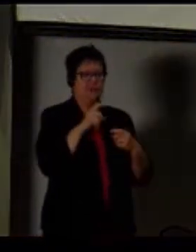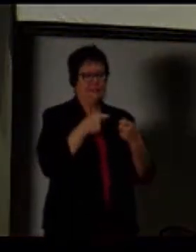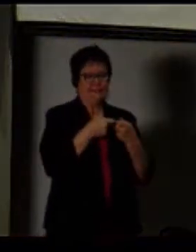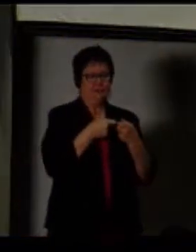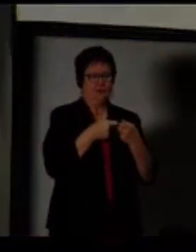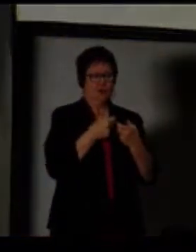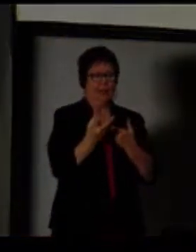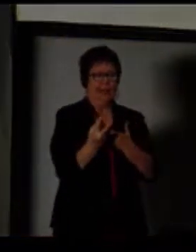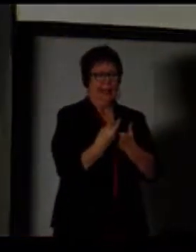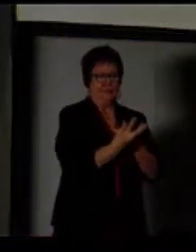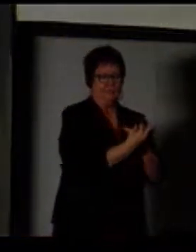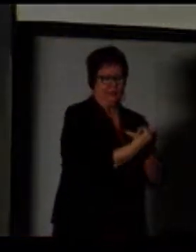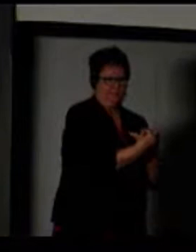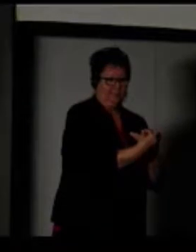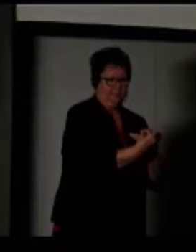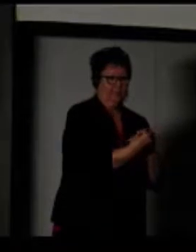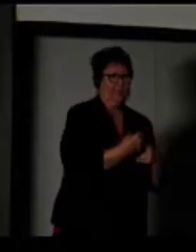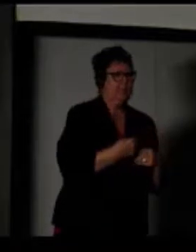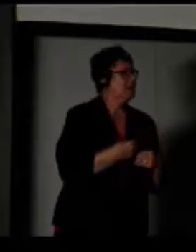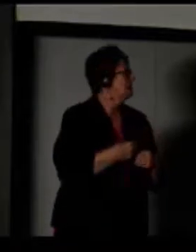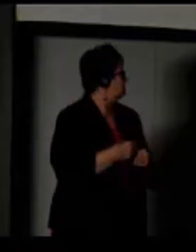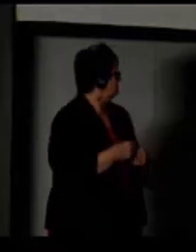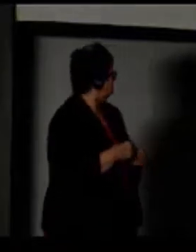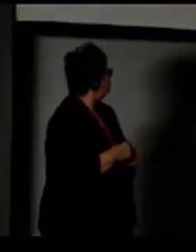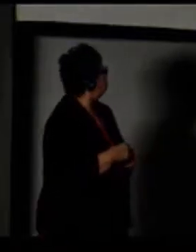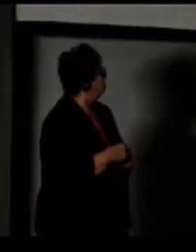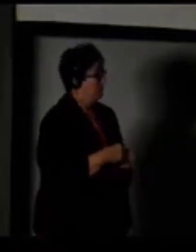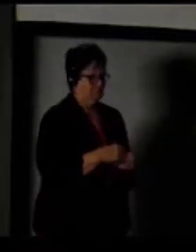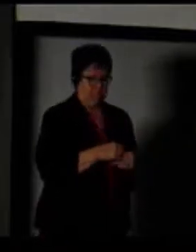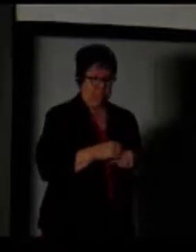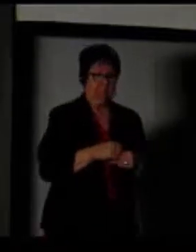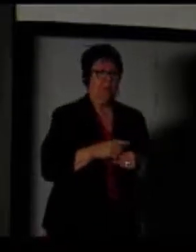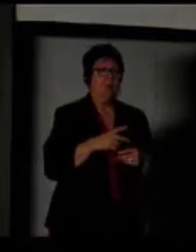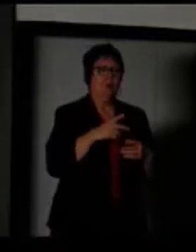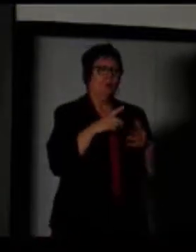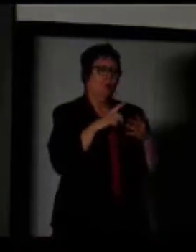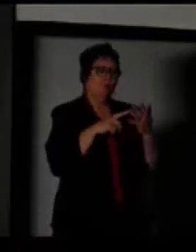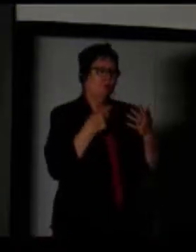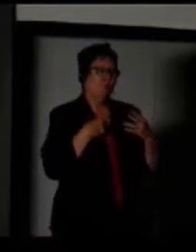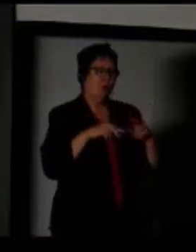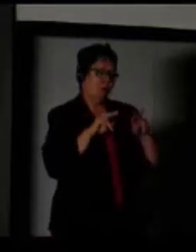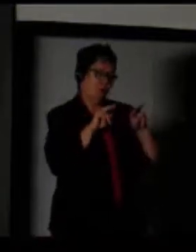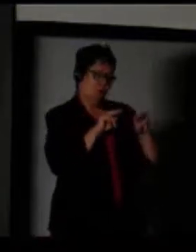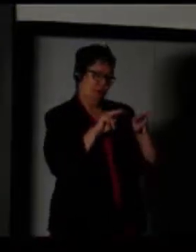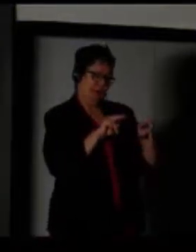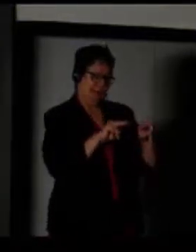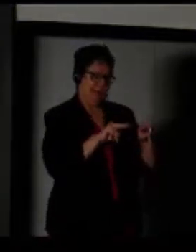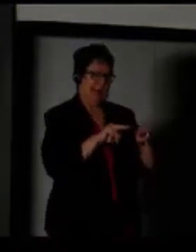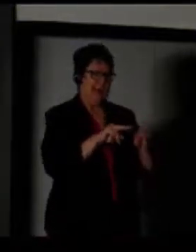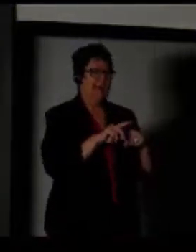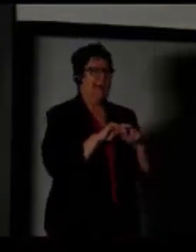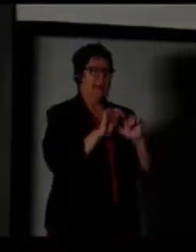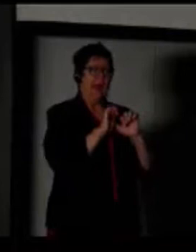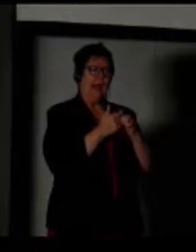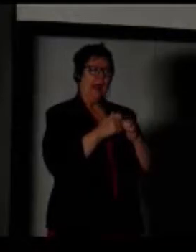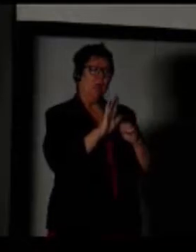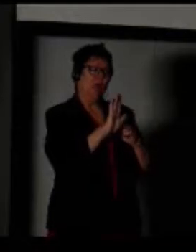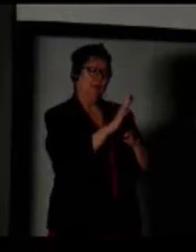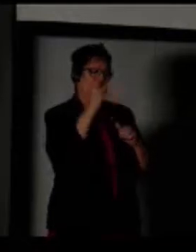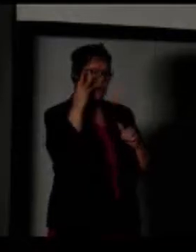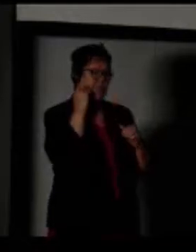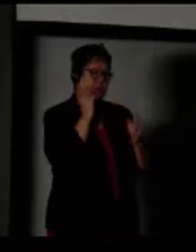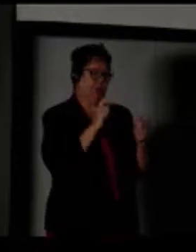And so some things that we're looking at and questions that we're addressing. The first is, how will the guest experience